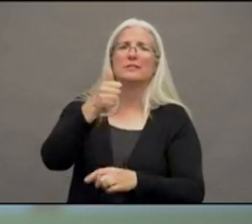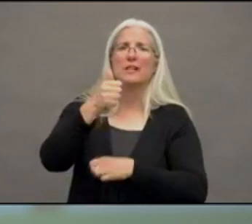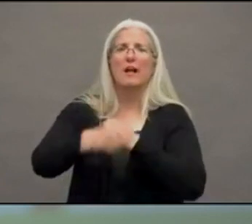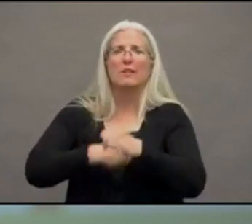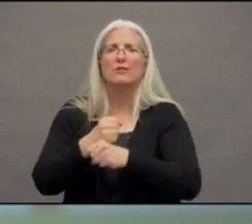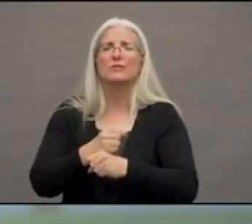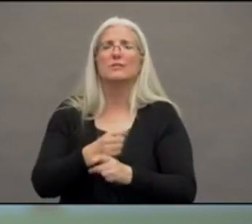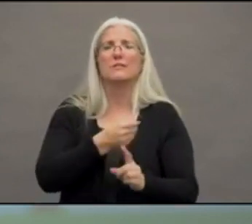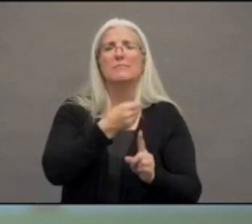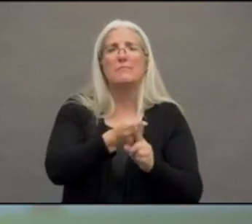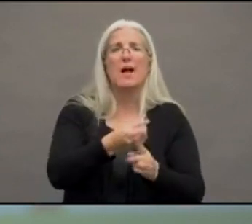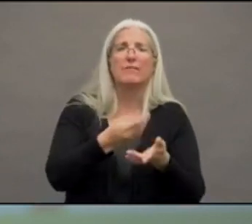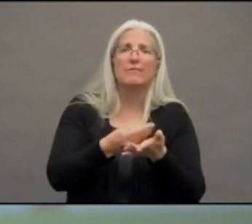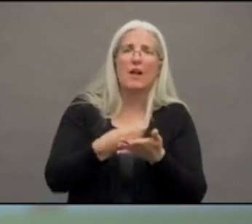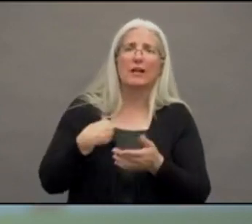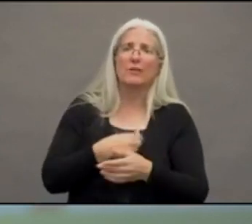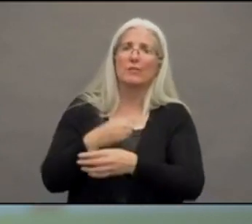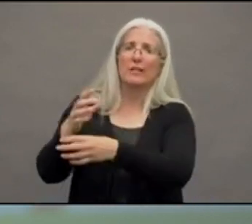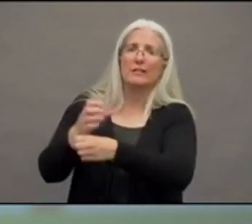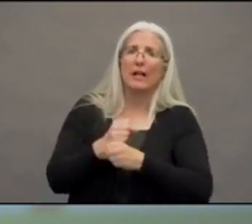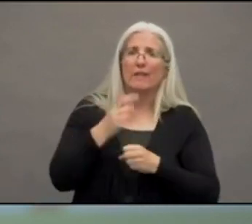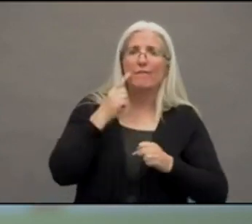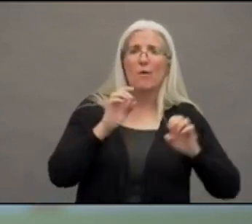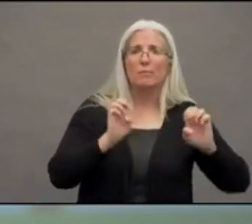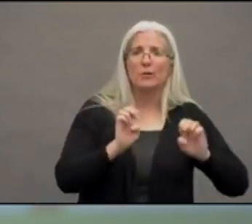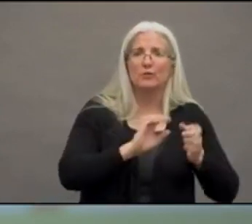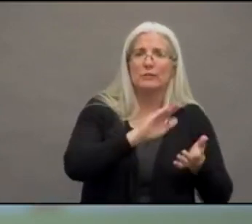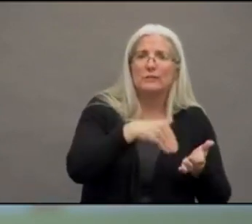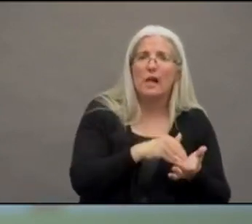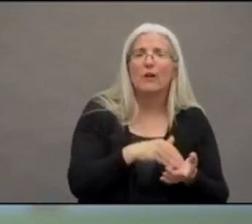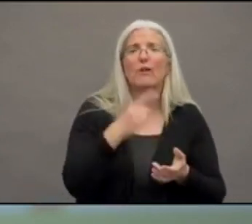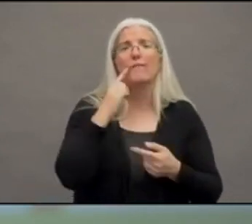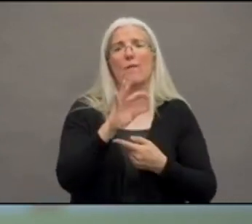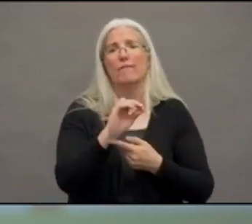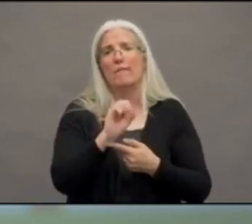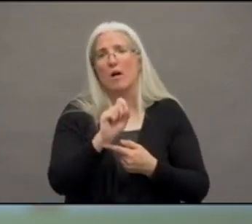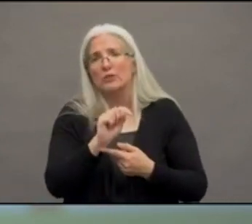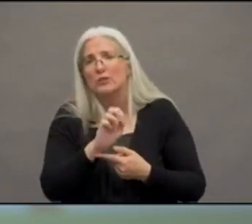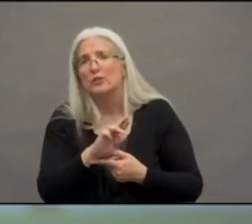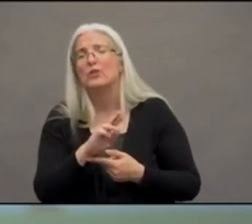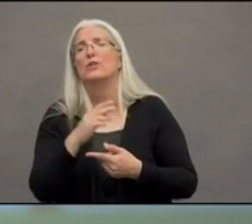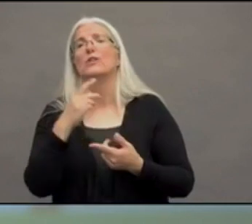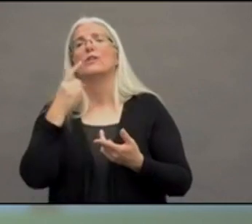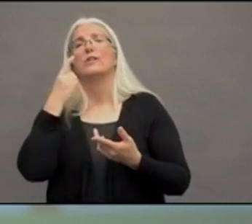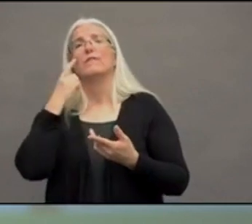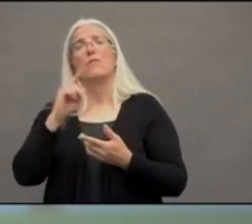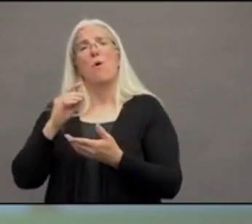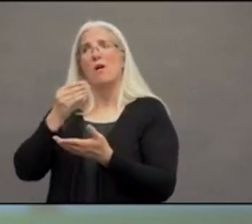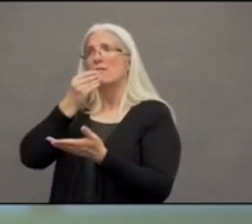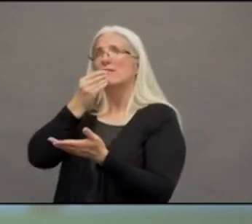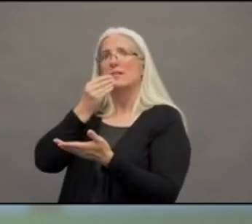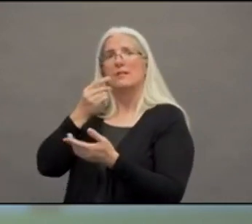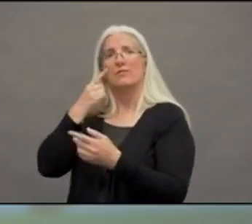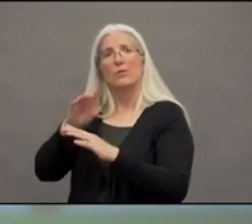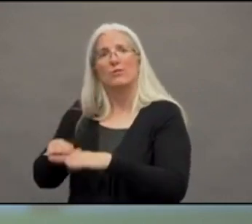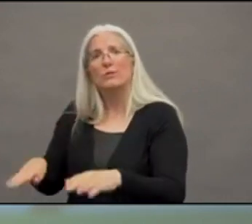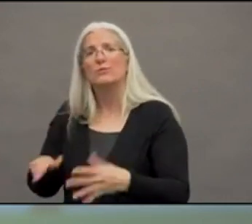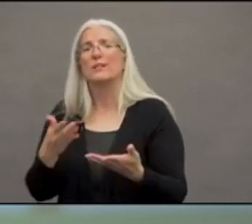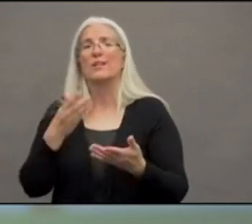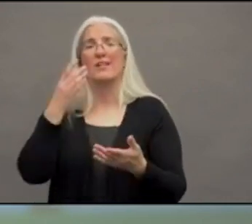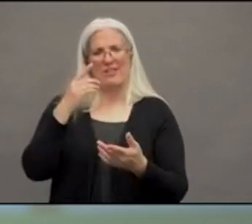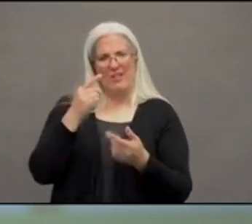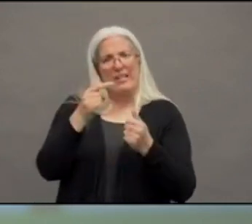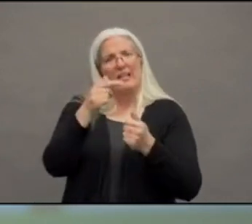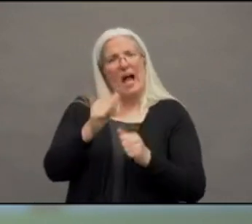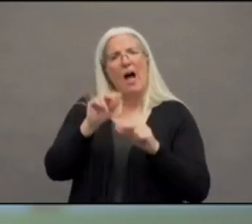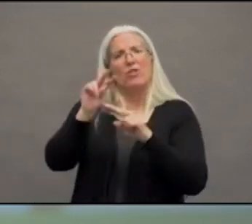we're asking folks to do is post on social media about why you're participating in census this year. And hopefully that message will